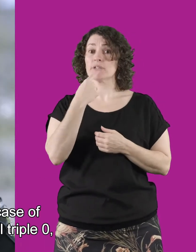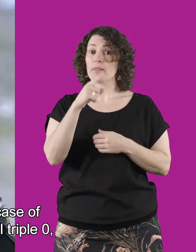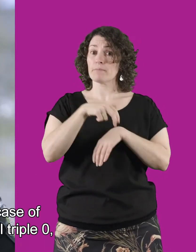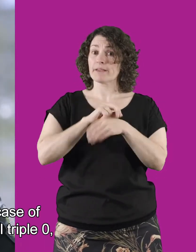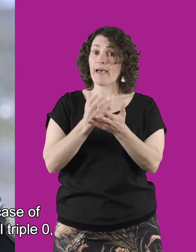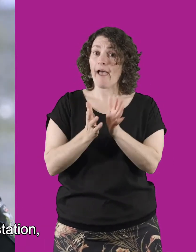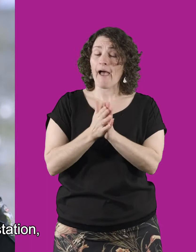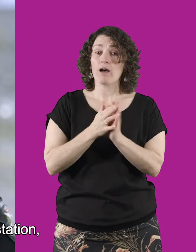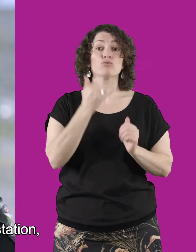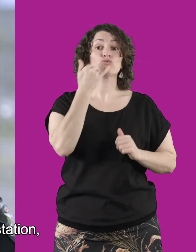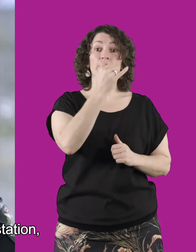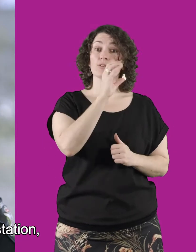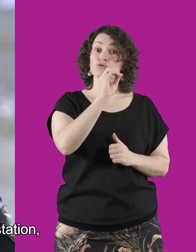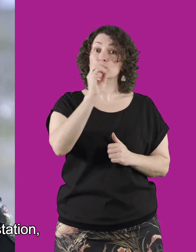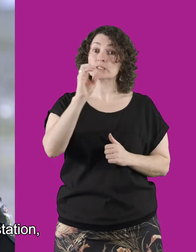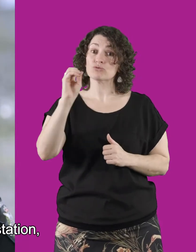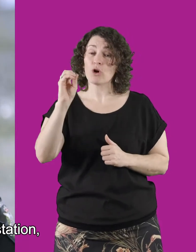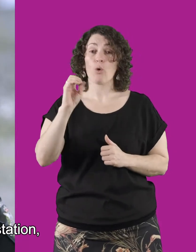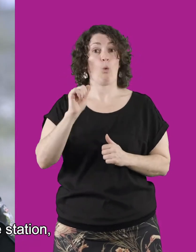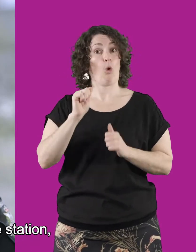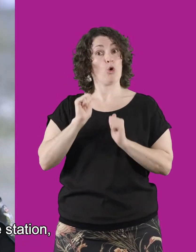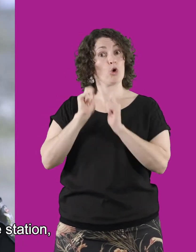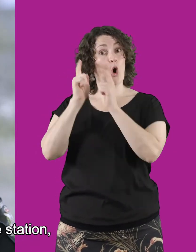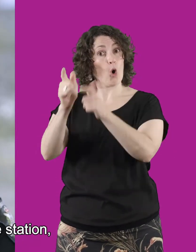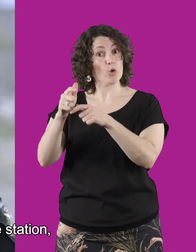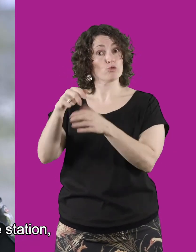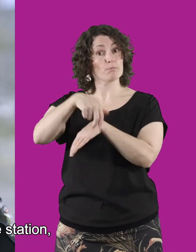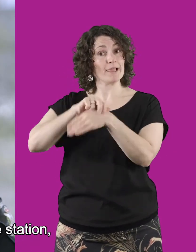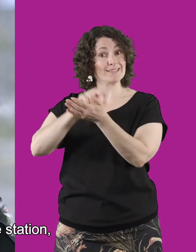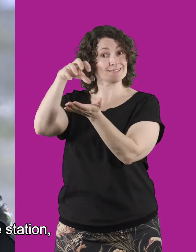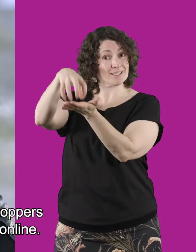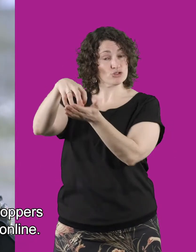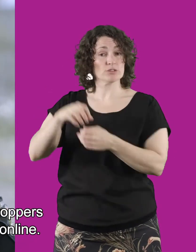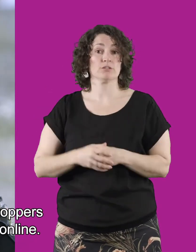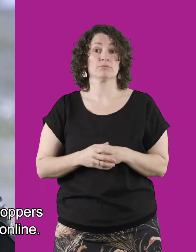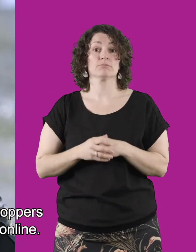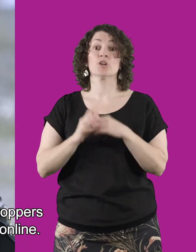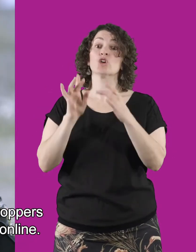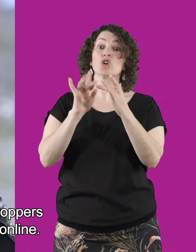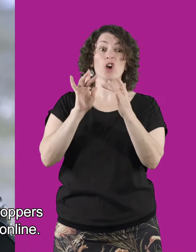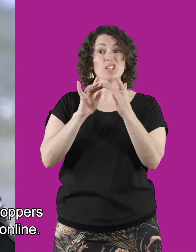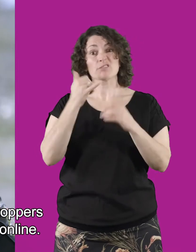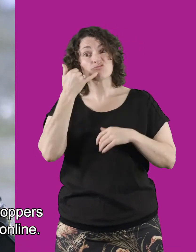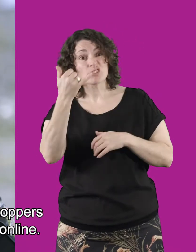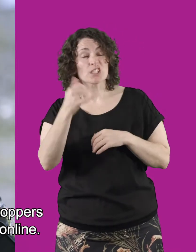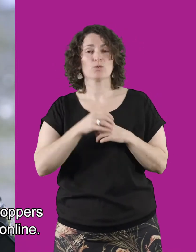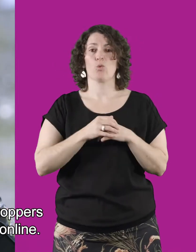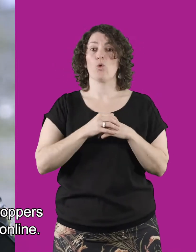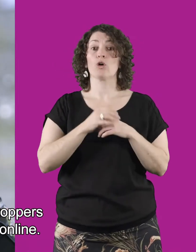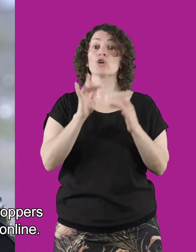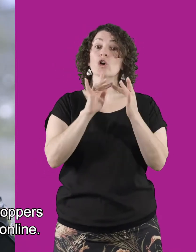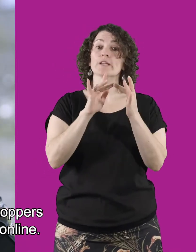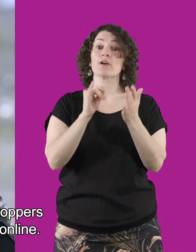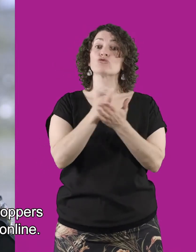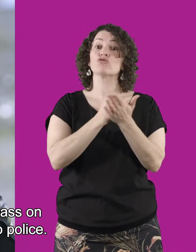call 000, attend a police station, telephone a police station, contact Crime Stoppers by telephone or